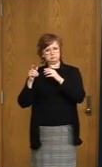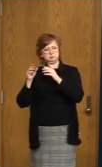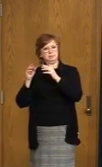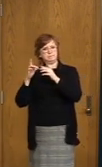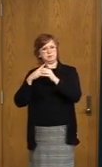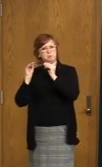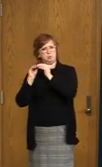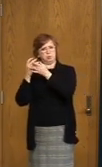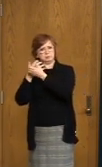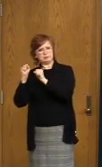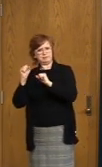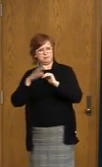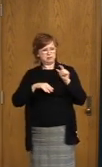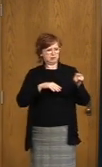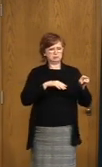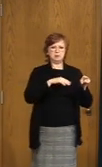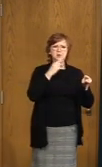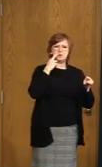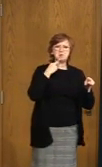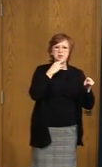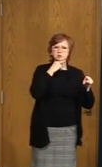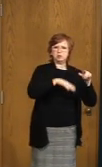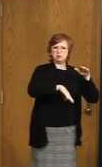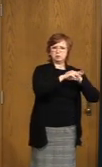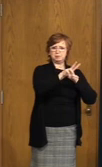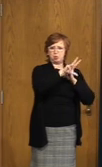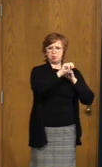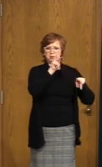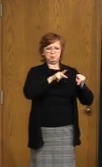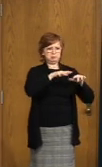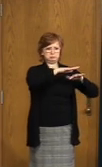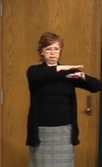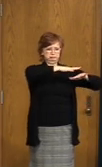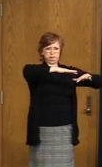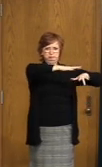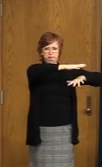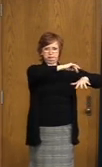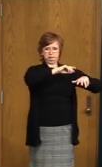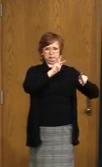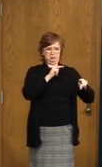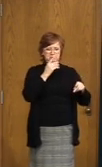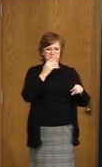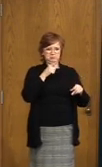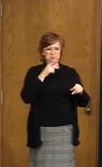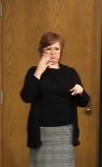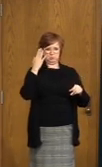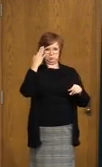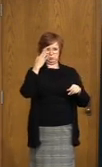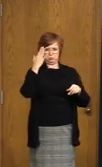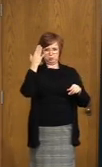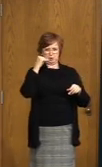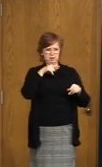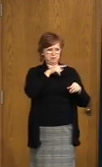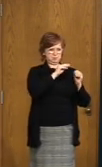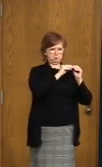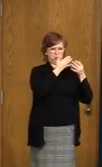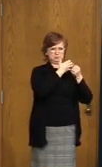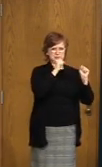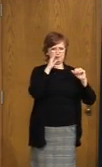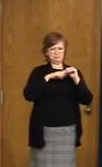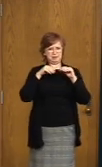see transmission both in restaurants and household settings. And I'll just go the dynamics again. So, you know, up